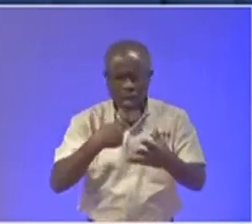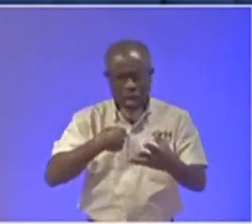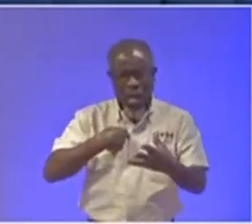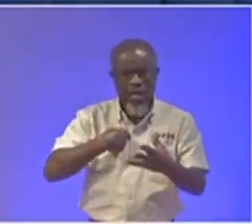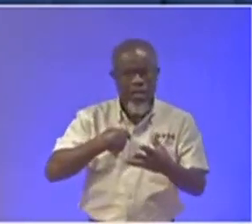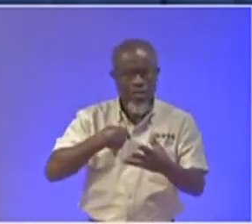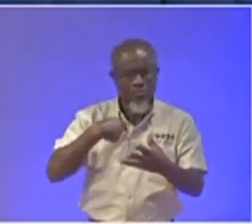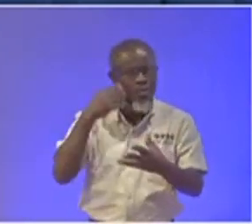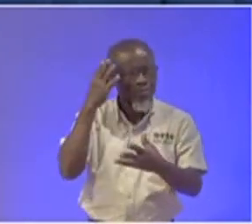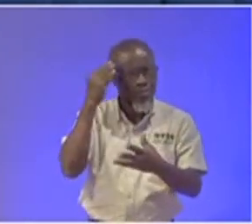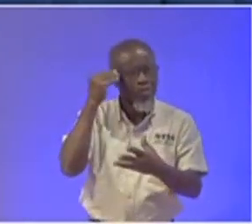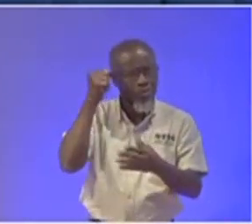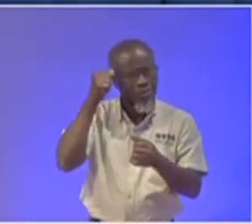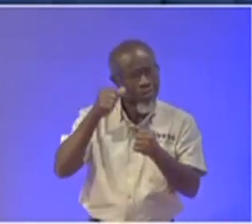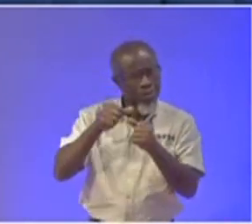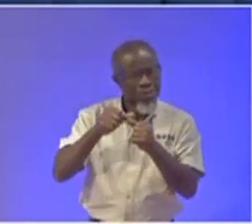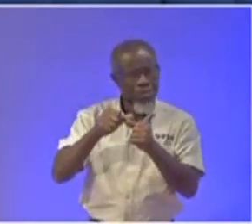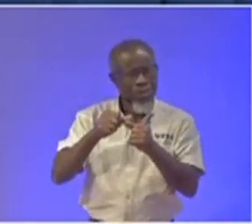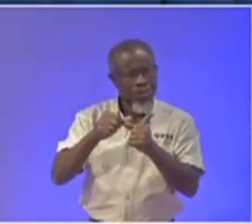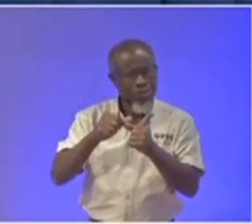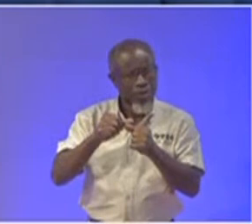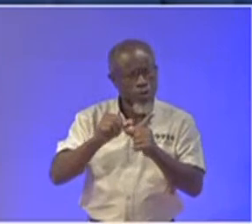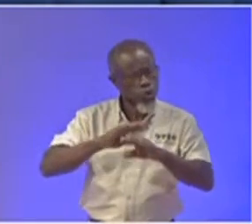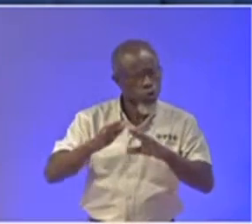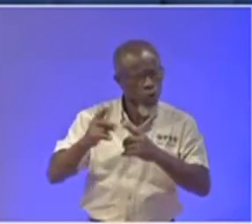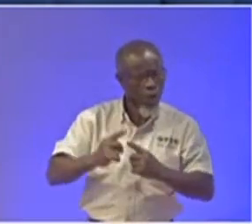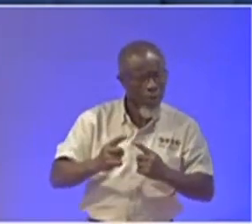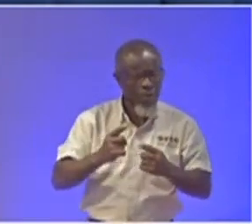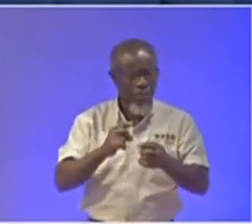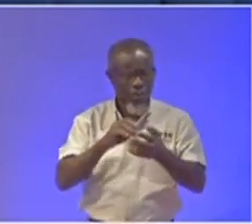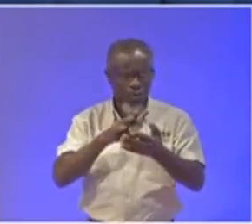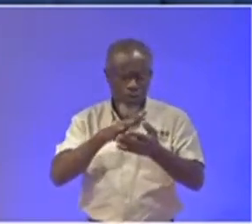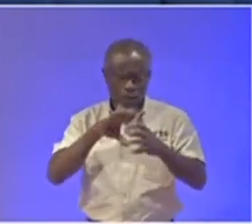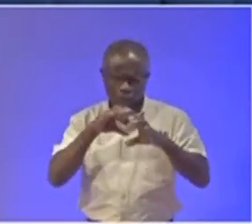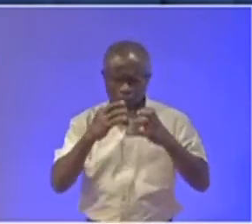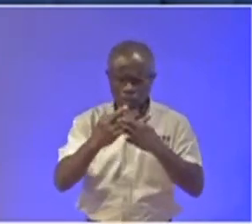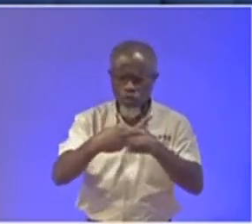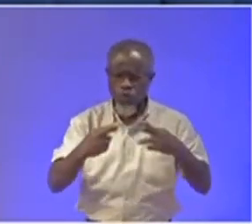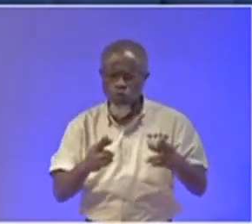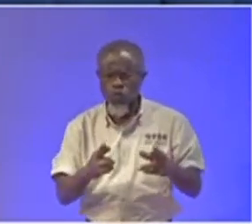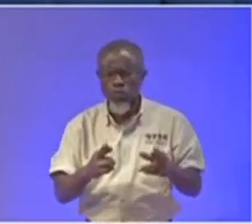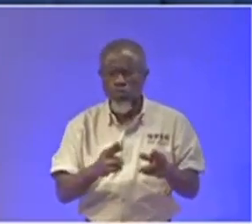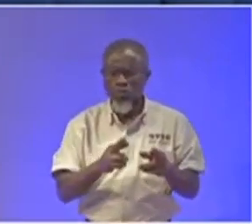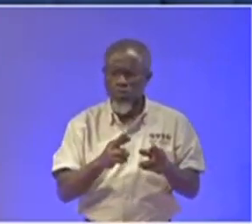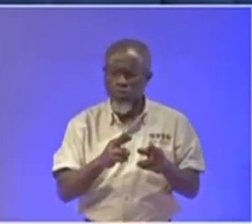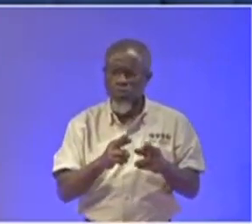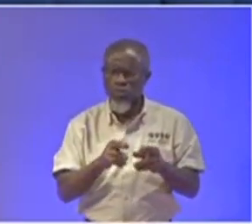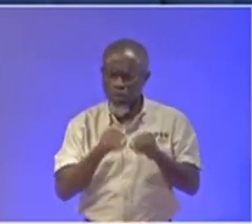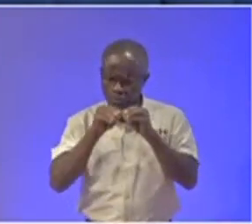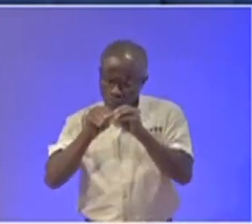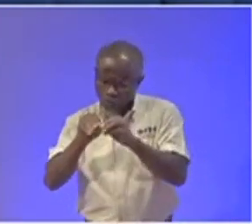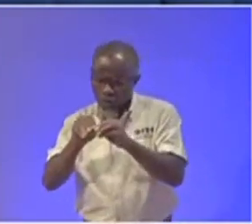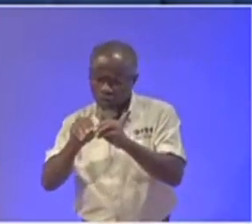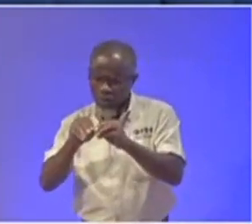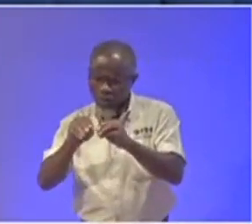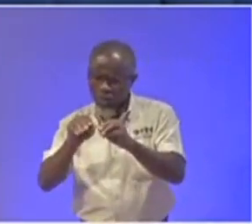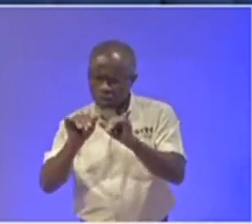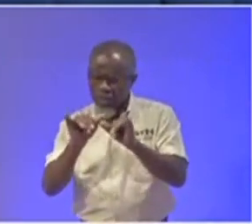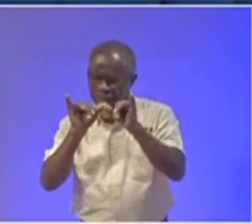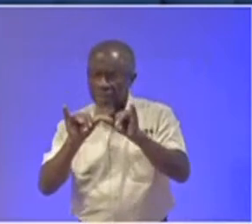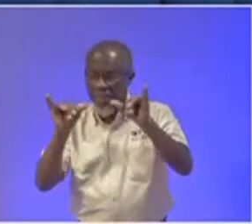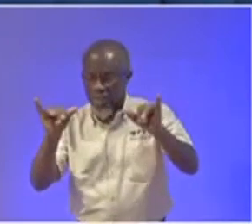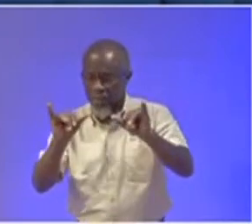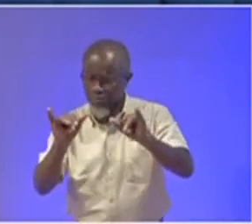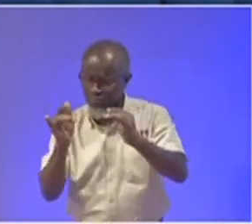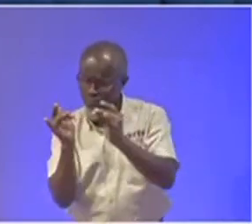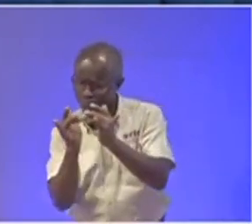mad. Don't come to my classroom. So digitizing that is important so that teachers